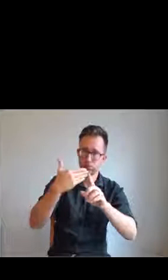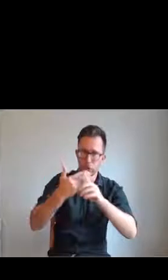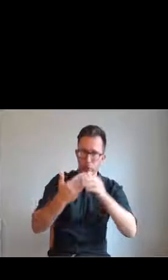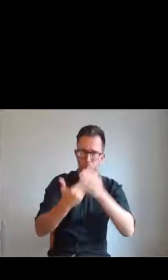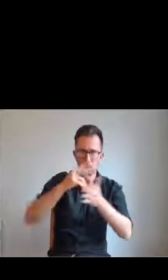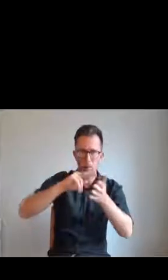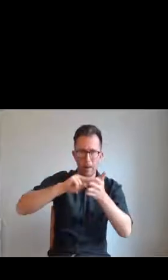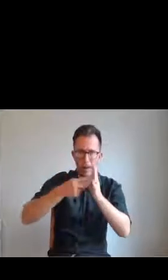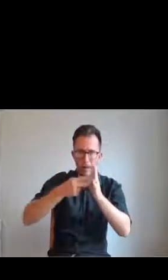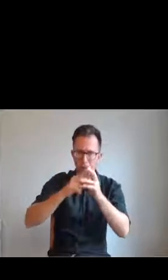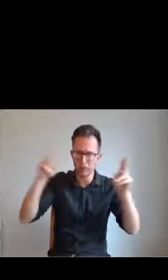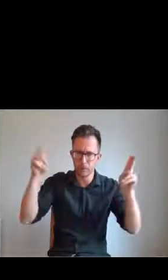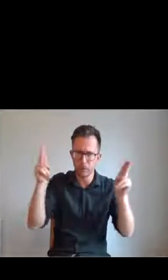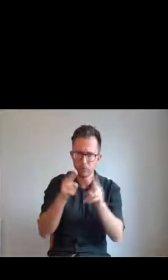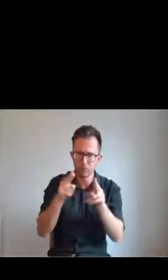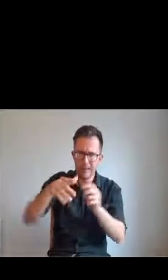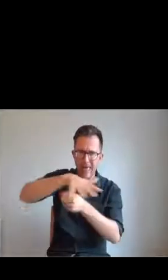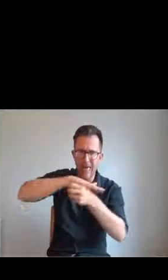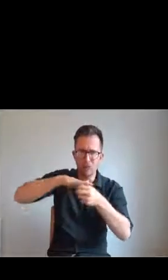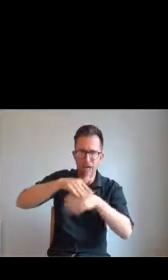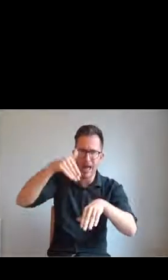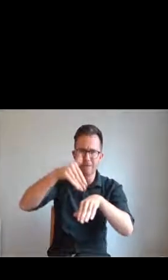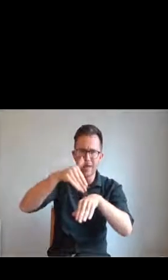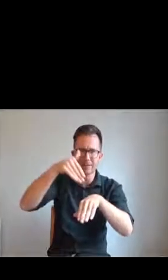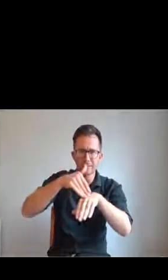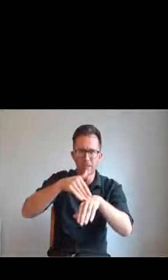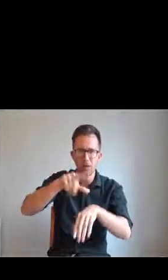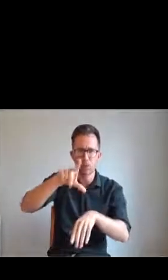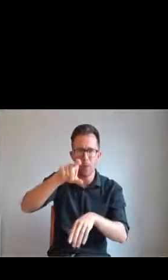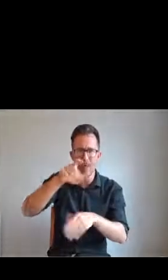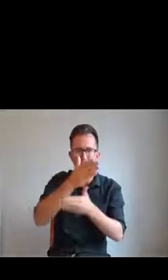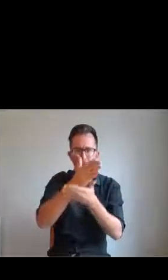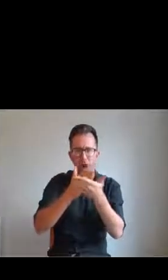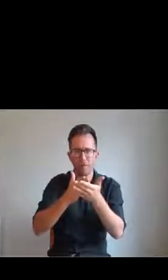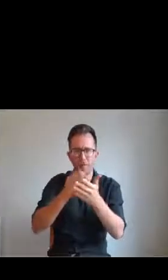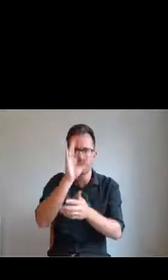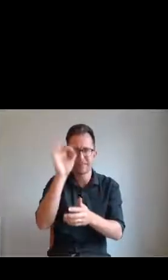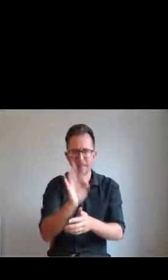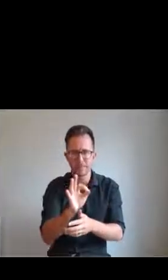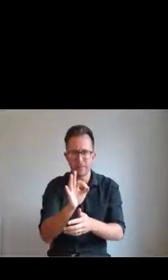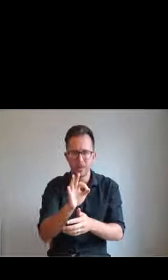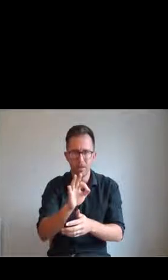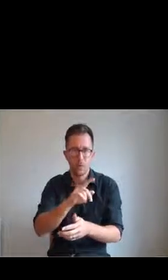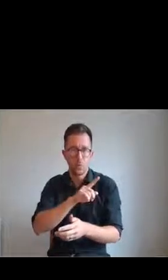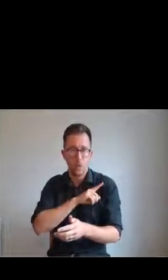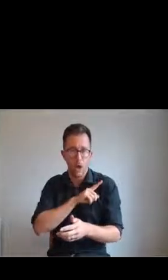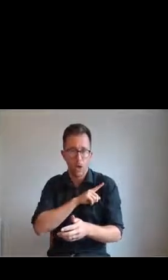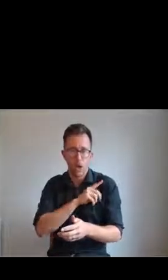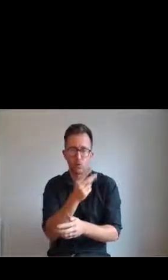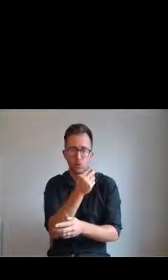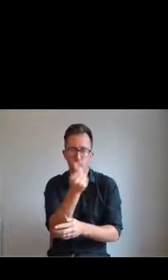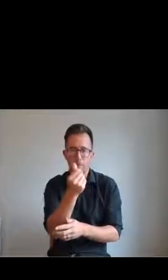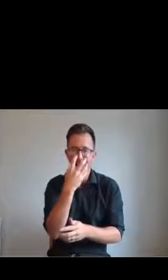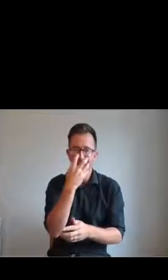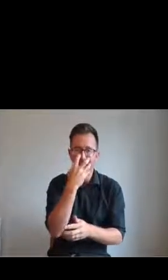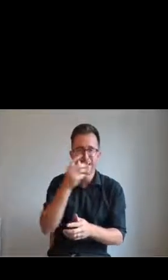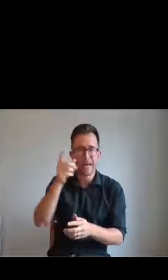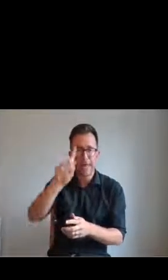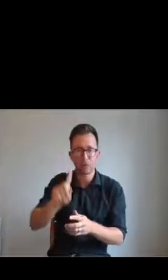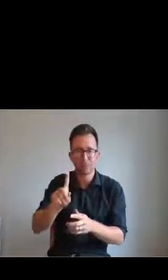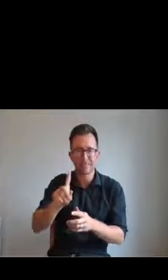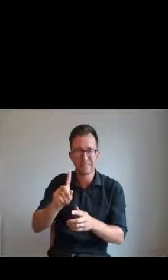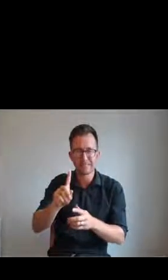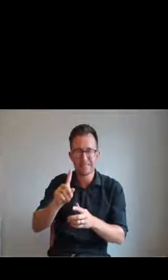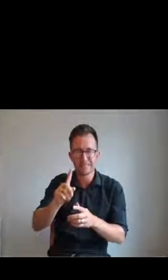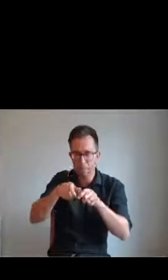around 12.5%, and this is by refining the design of the utility diversions in some areas along the route. Within